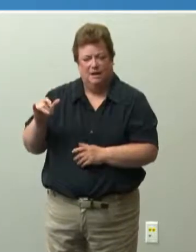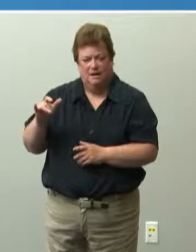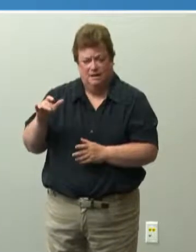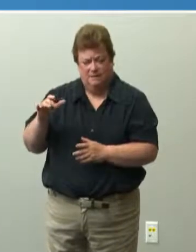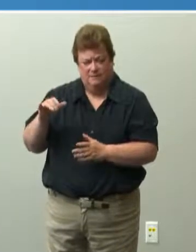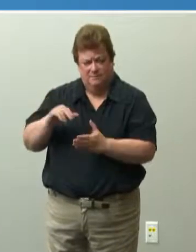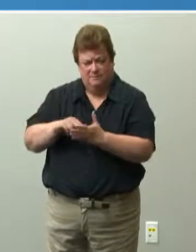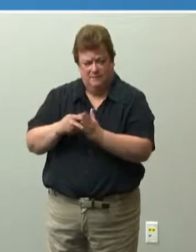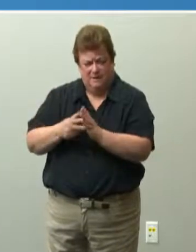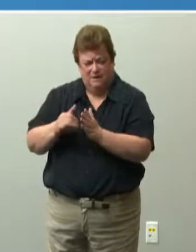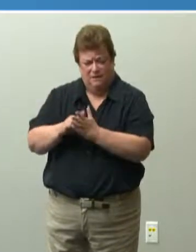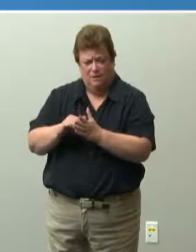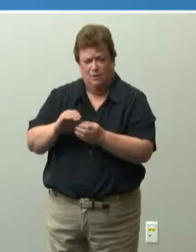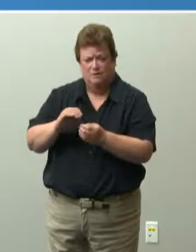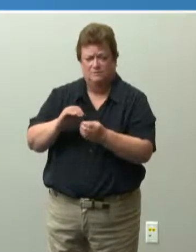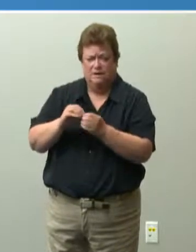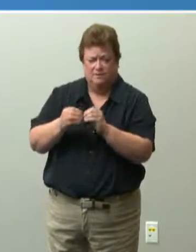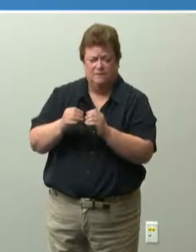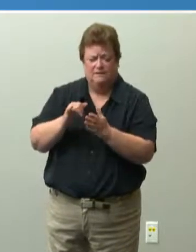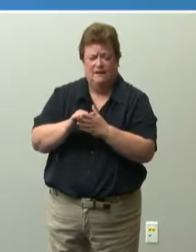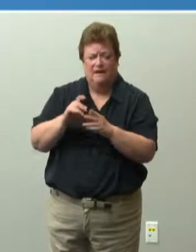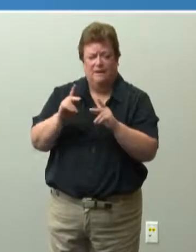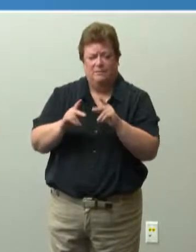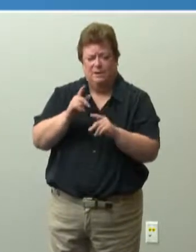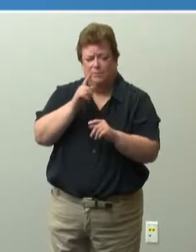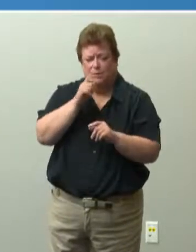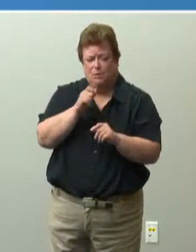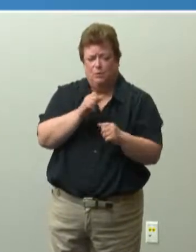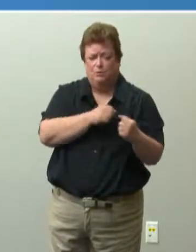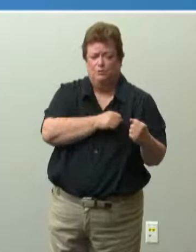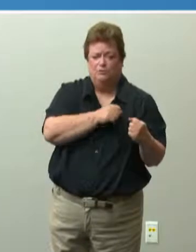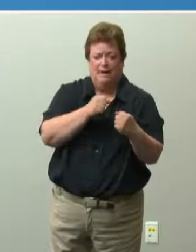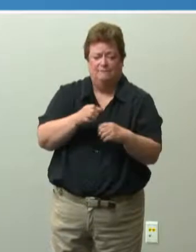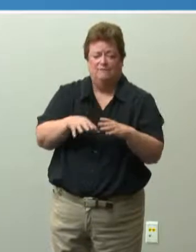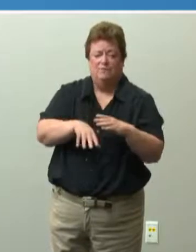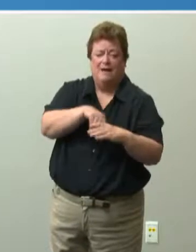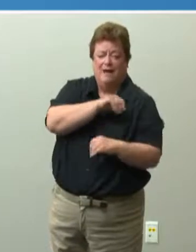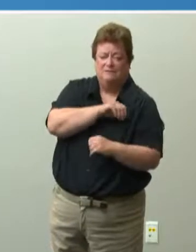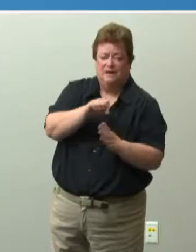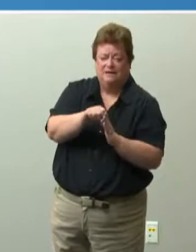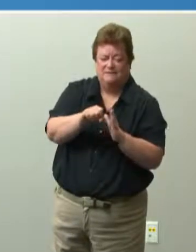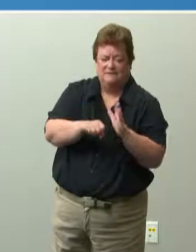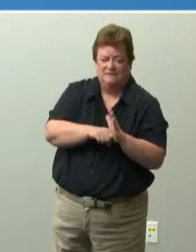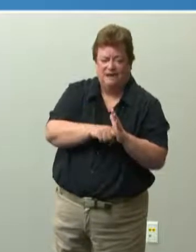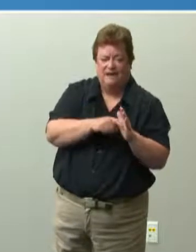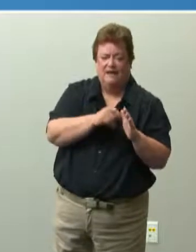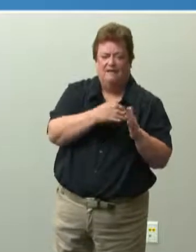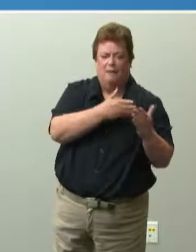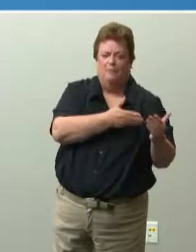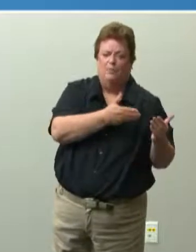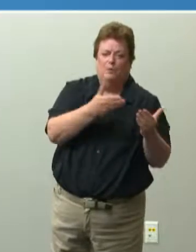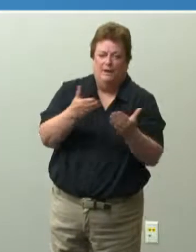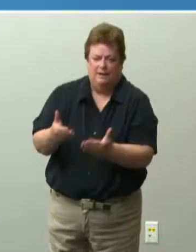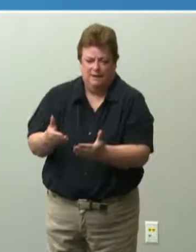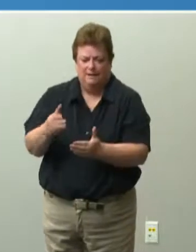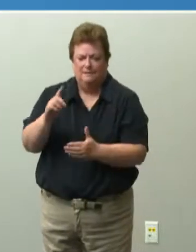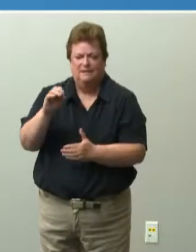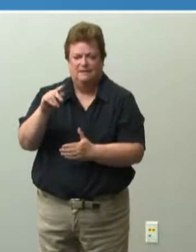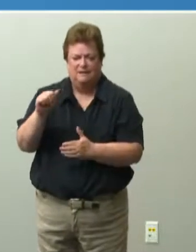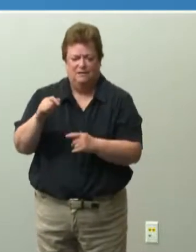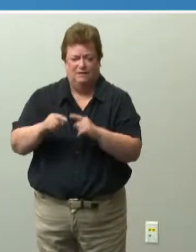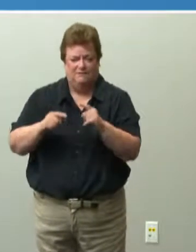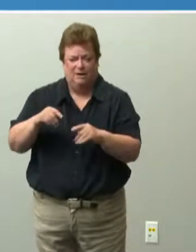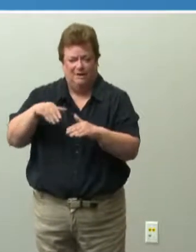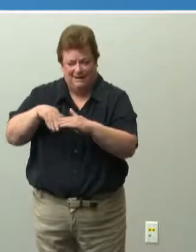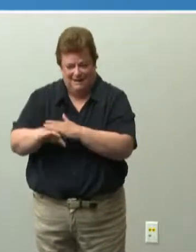those case numbers of people traveling to Lincoln from outside who maybe aren't vaccinated or carrying that Delta variant into Lancaster County? I